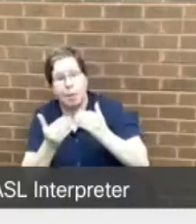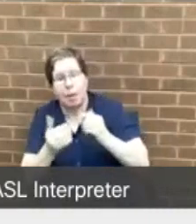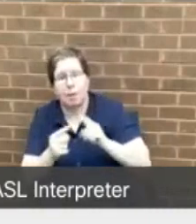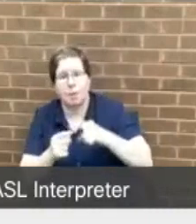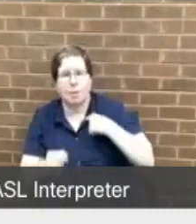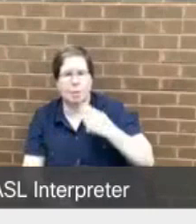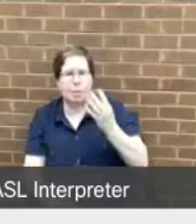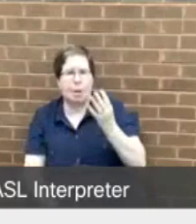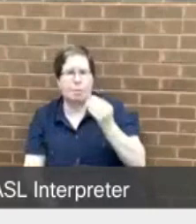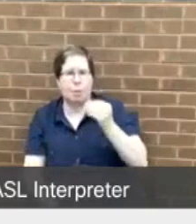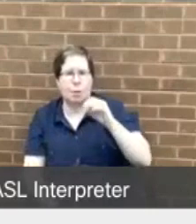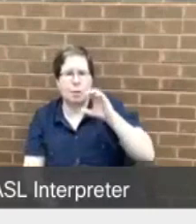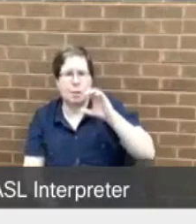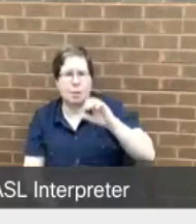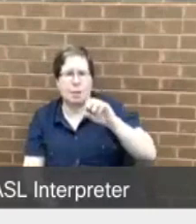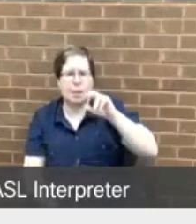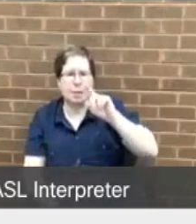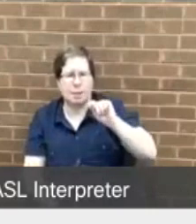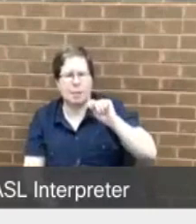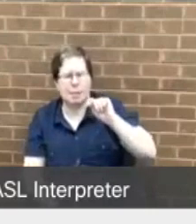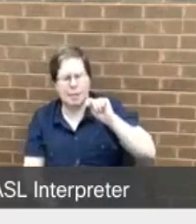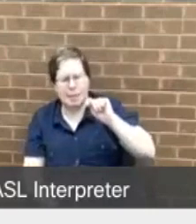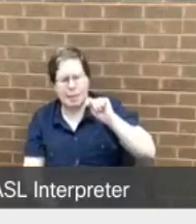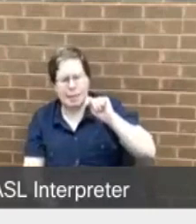14th CTP season, so